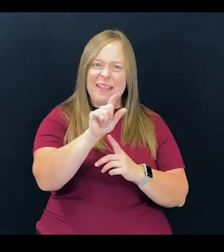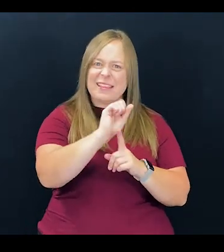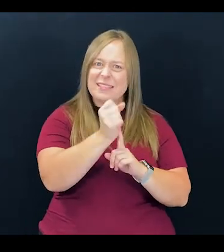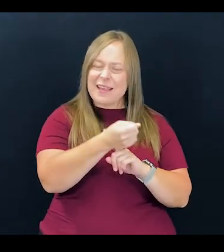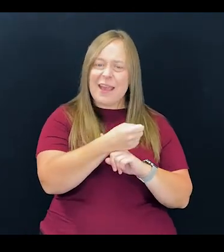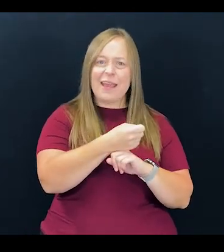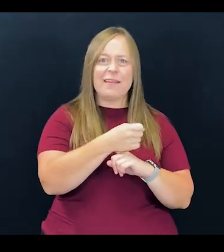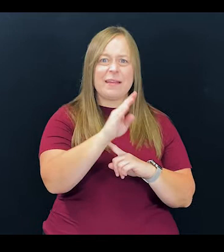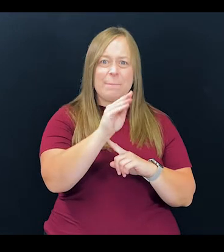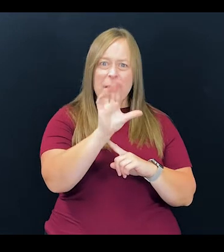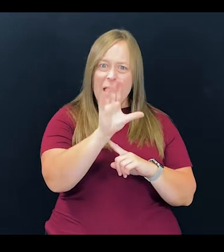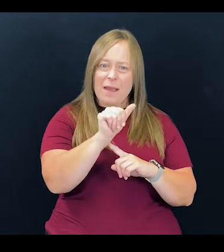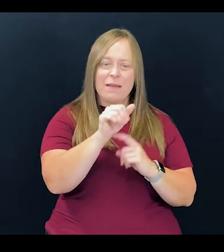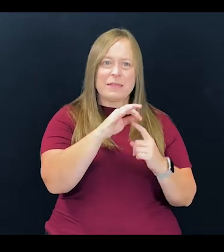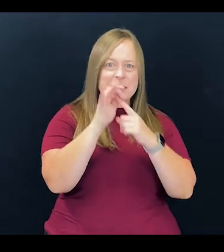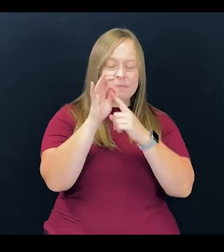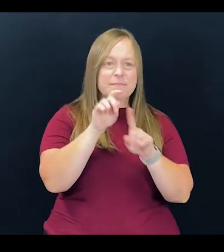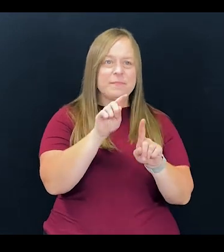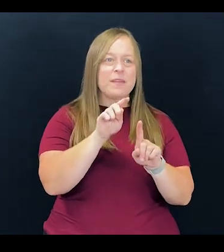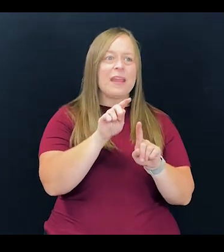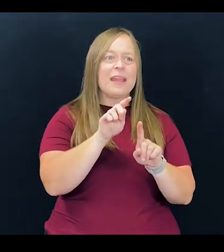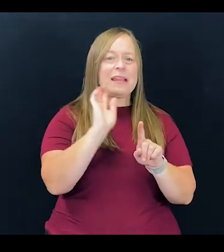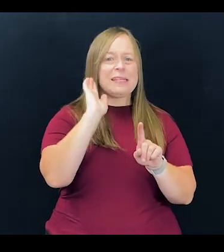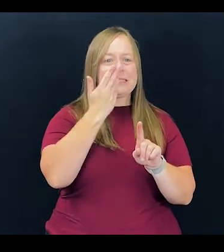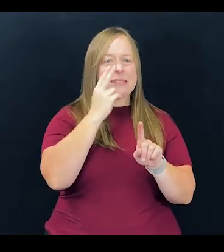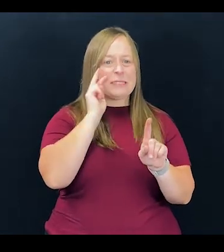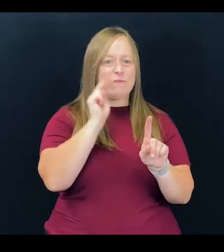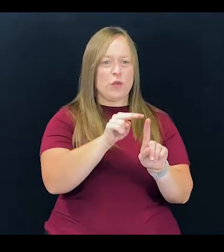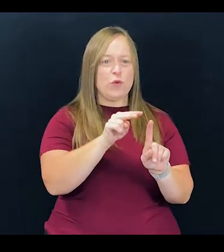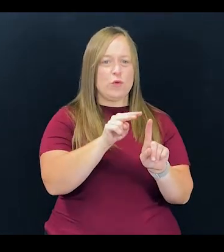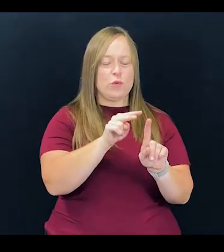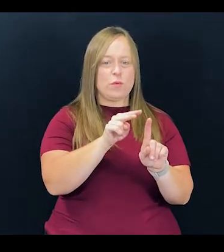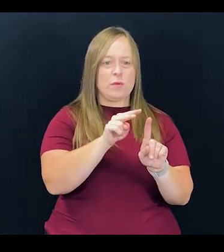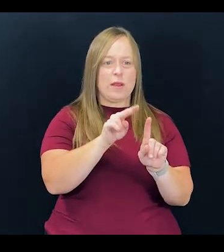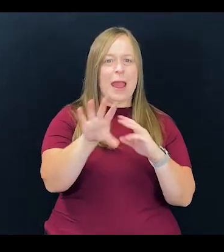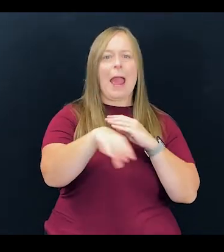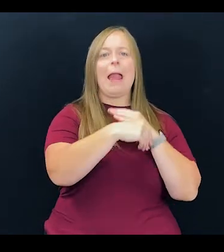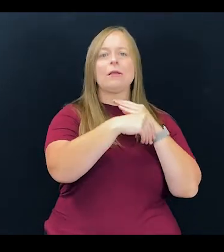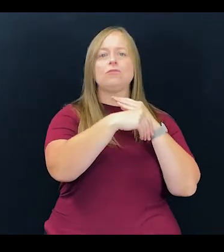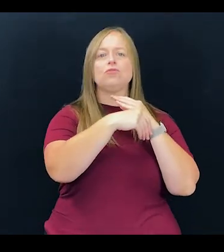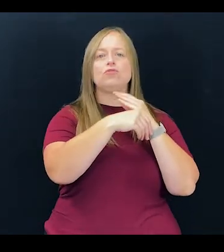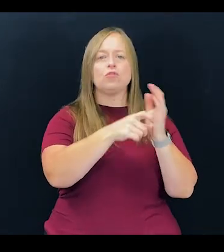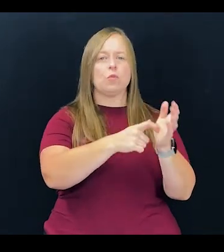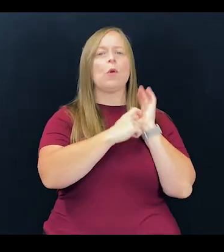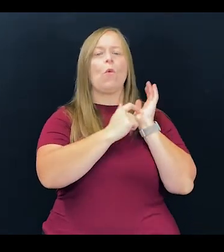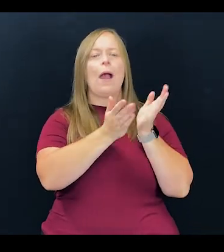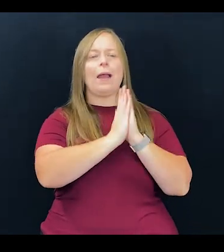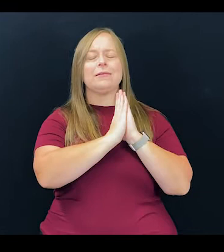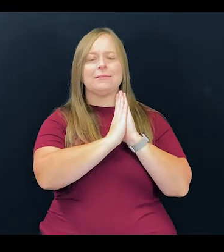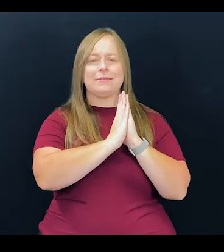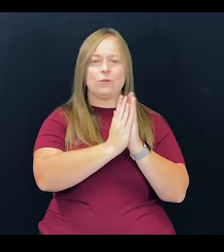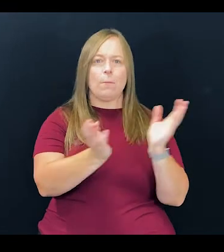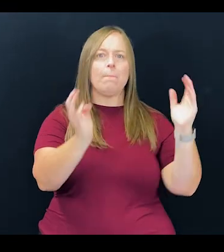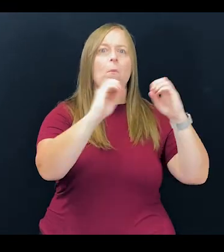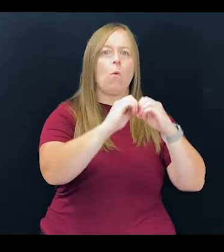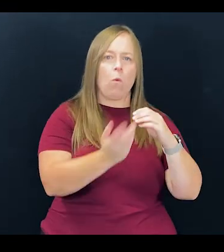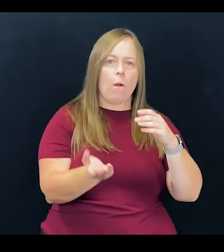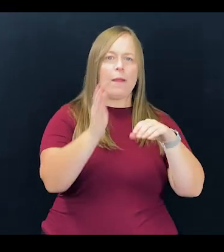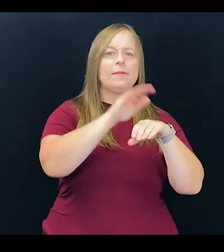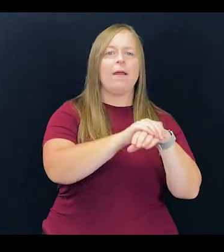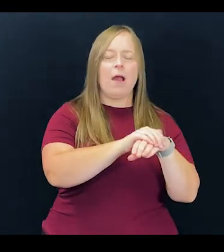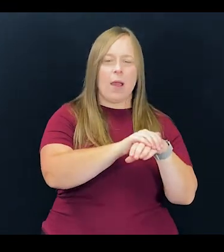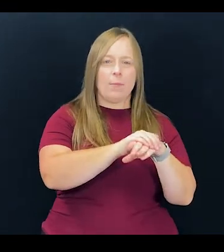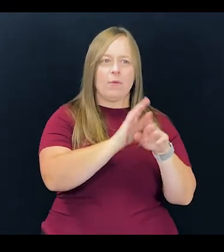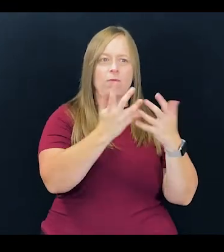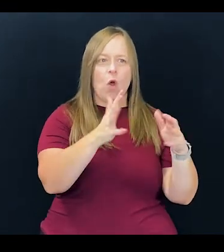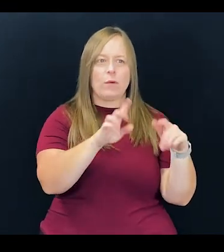the PCA in this case, in Becca's case in particular, is seen as perhaps an extra request or